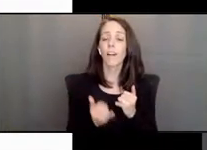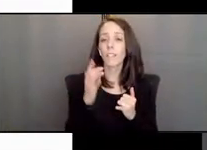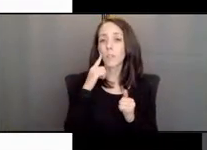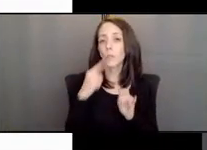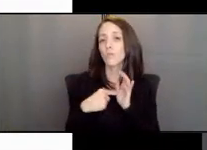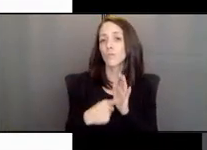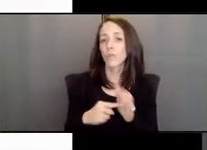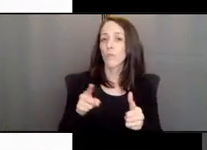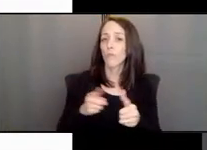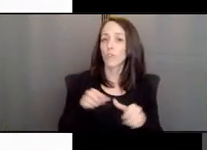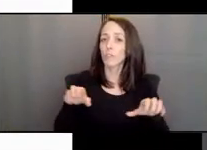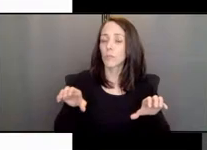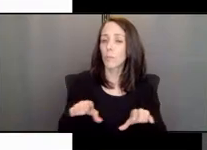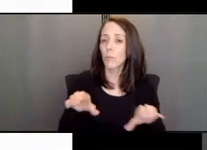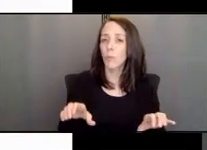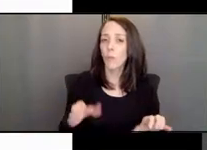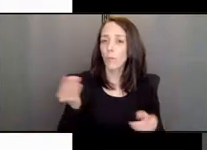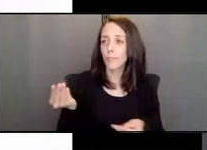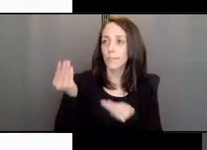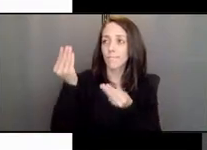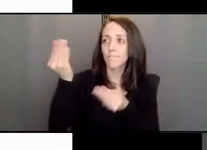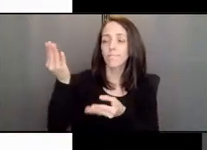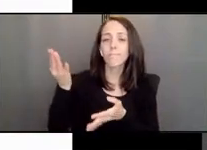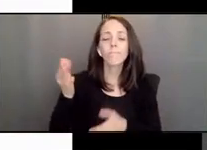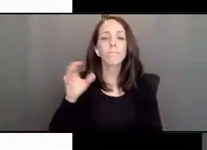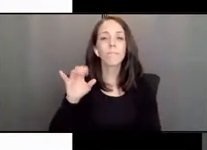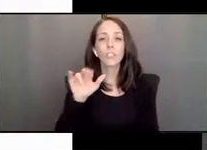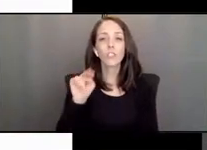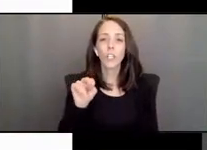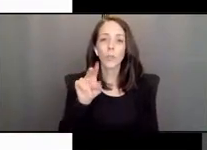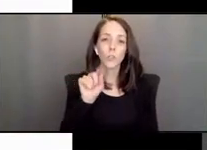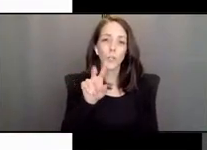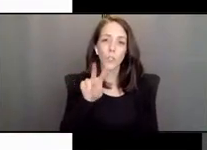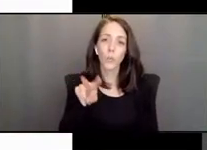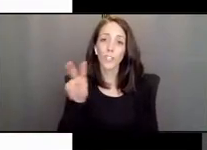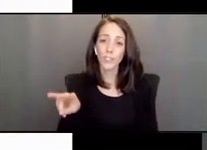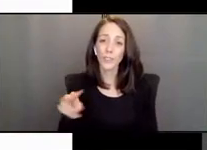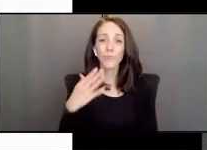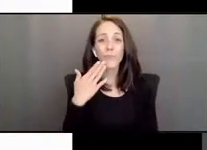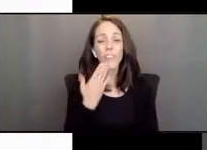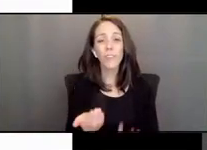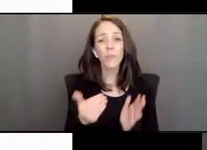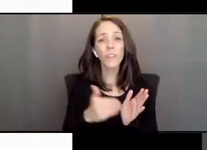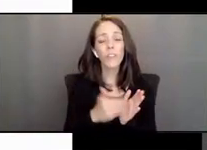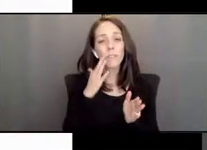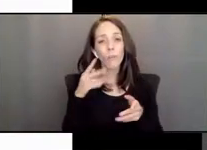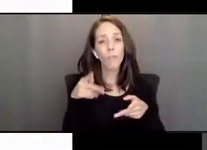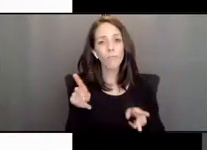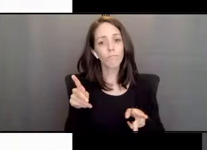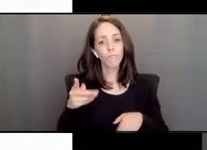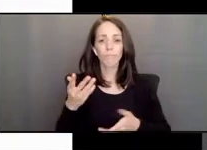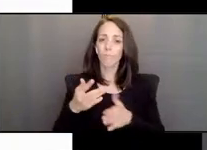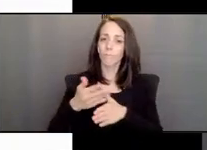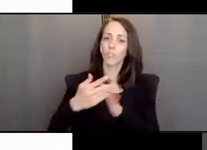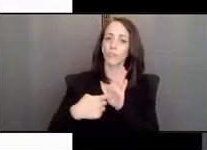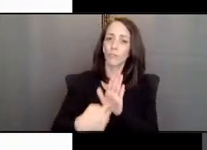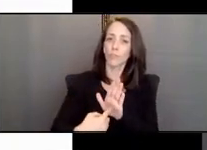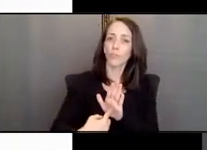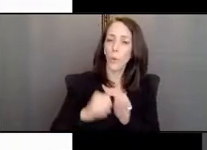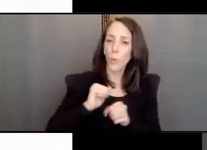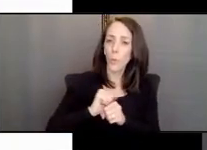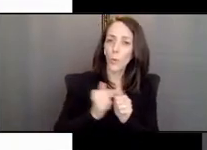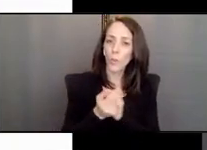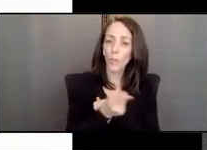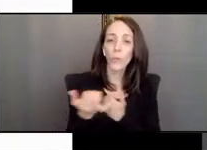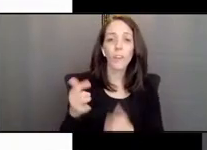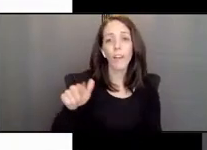OHSU Board of Directors in January of 22. Thank you again for allowing me the opportunity to share this work with you. I'm going to hand it off